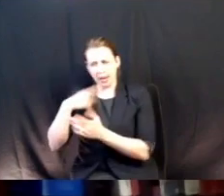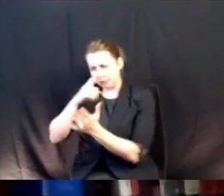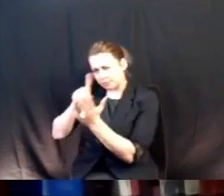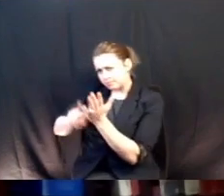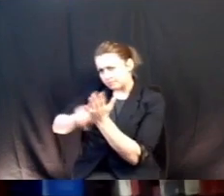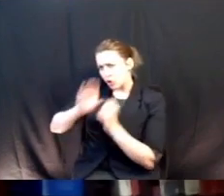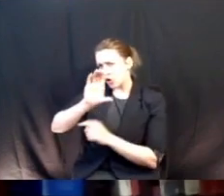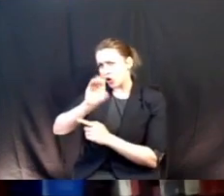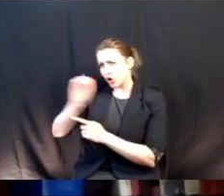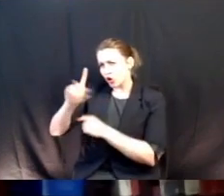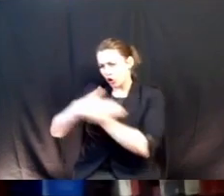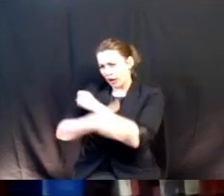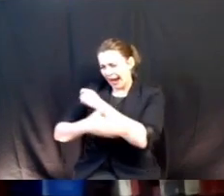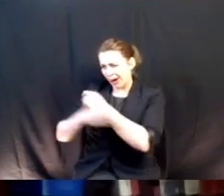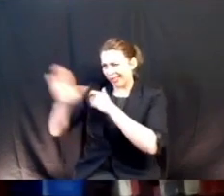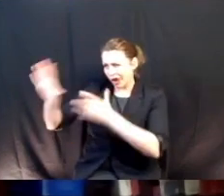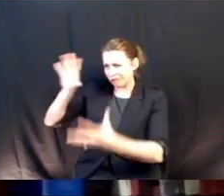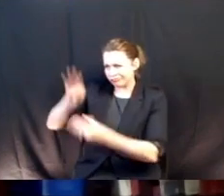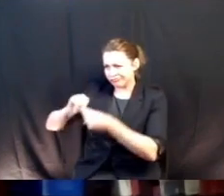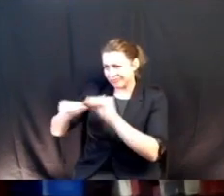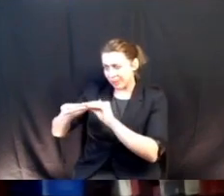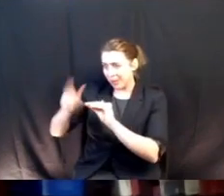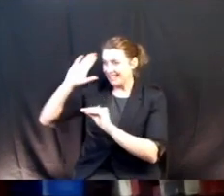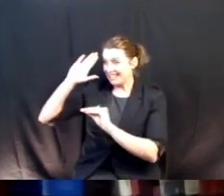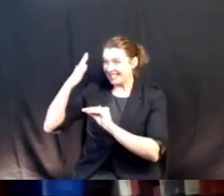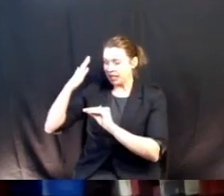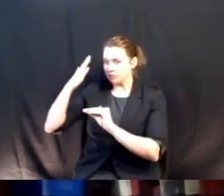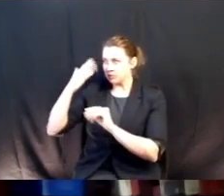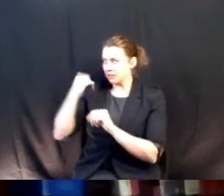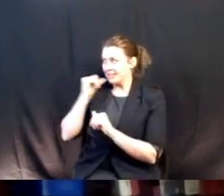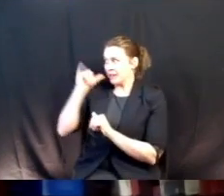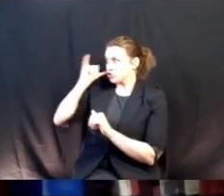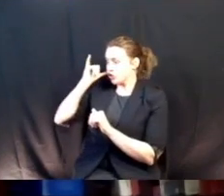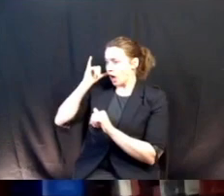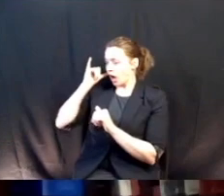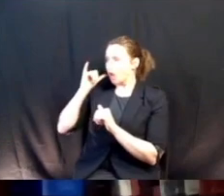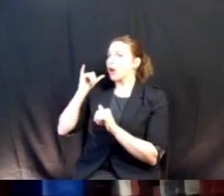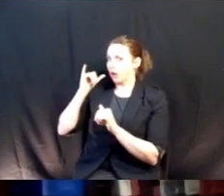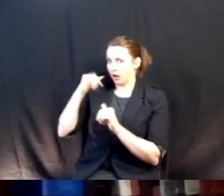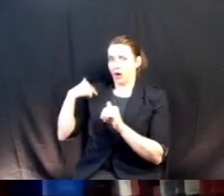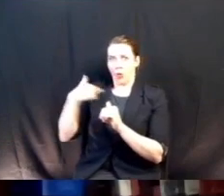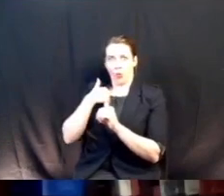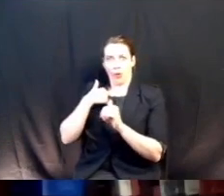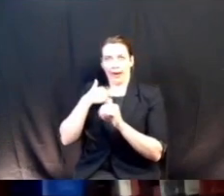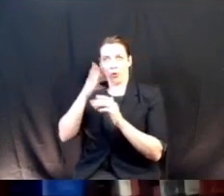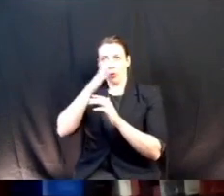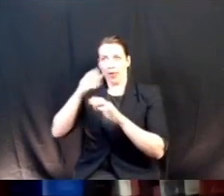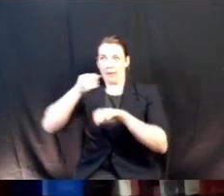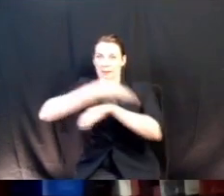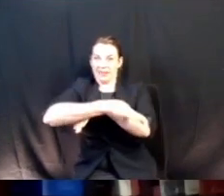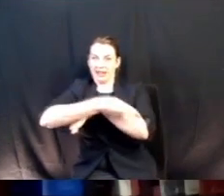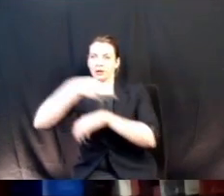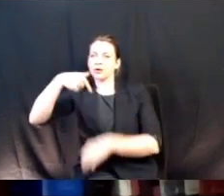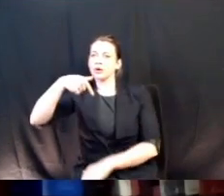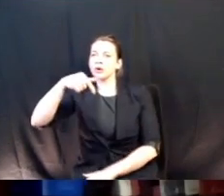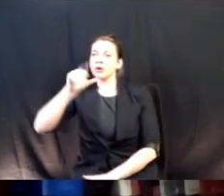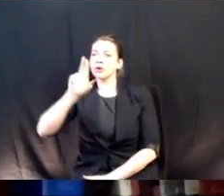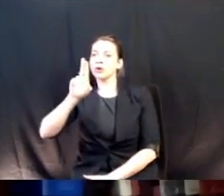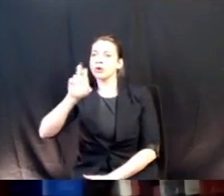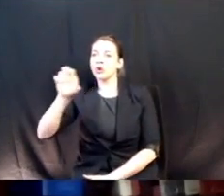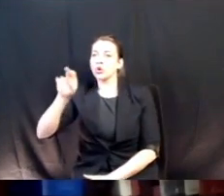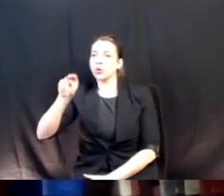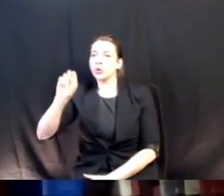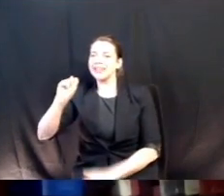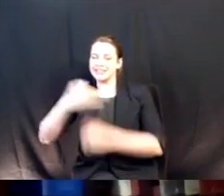we were about to surpass Queens County as the most cases nationwide. Just checking in if we did surpass that,